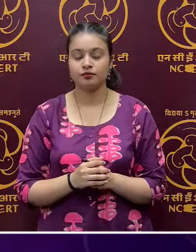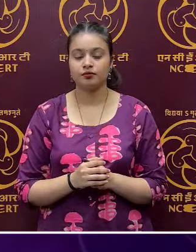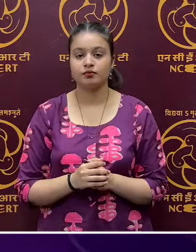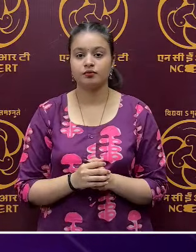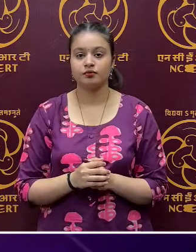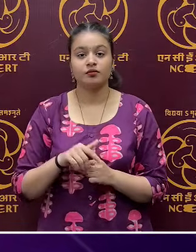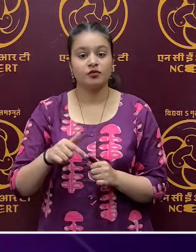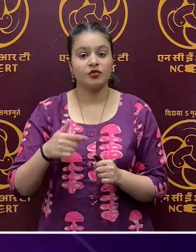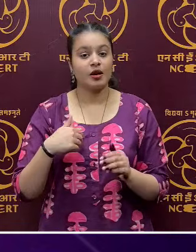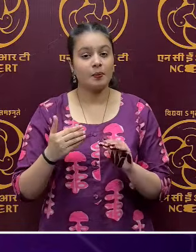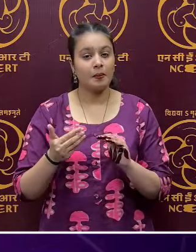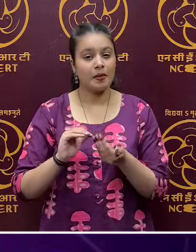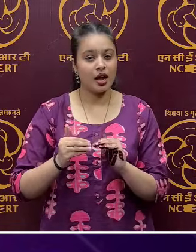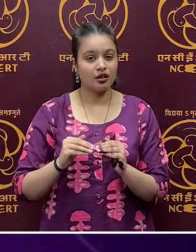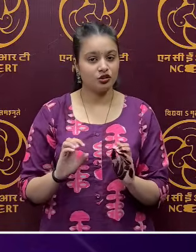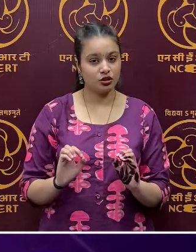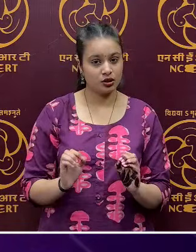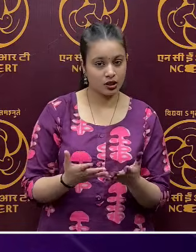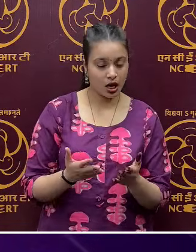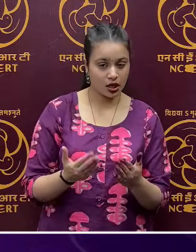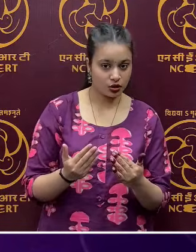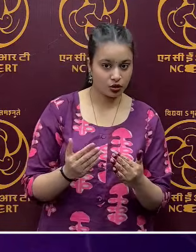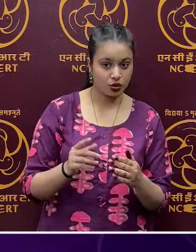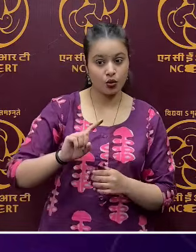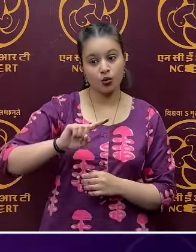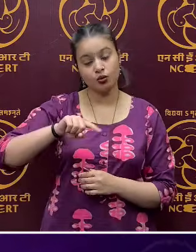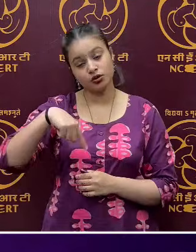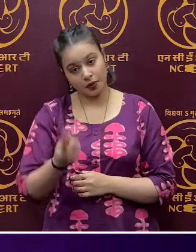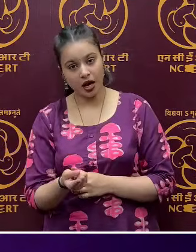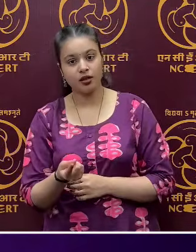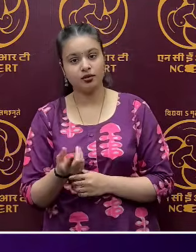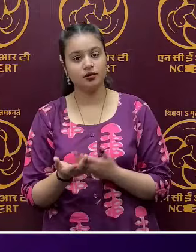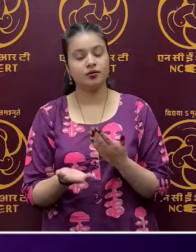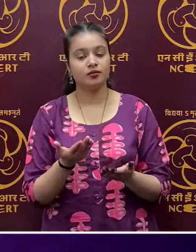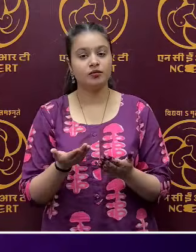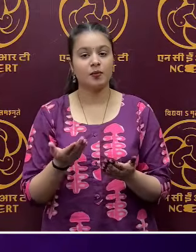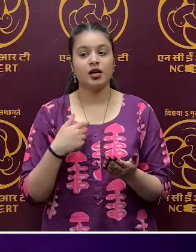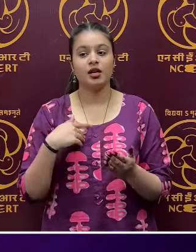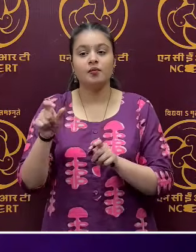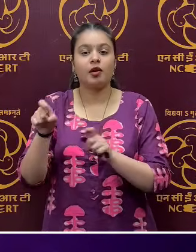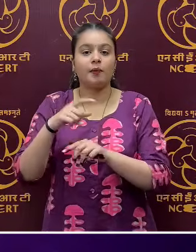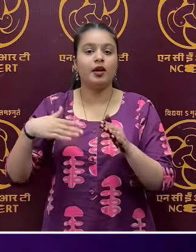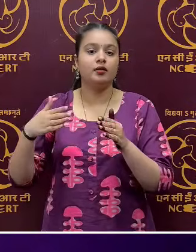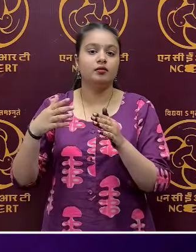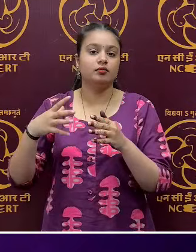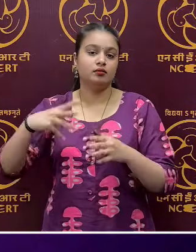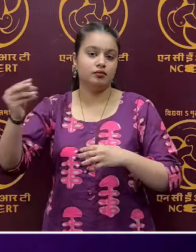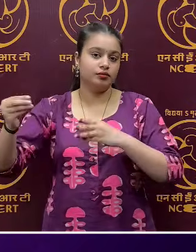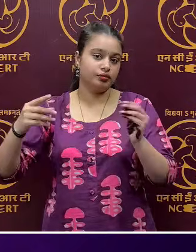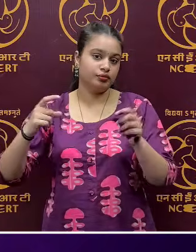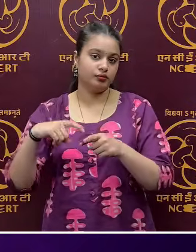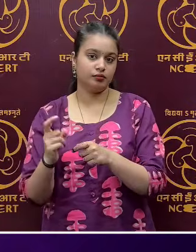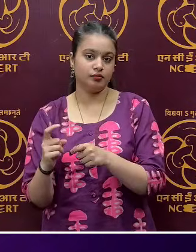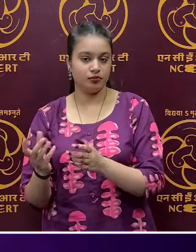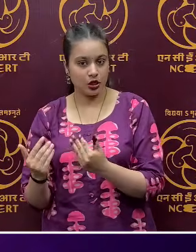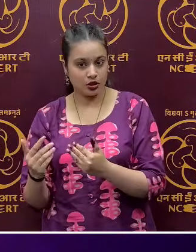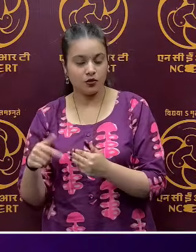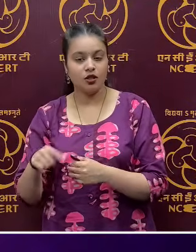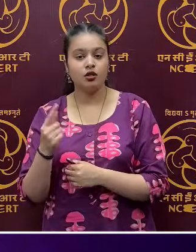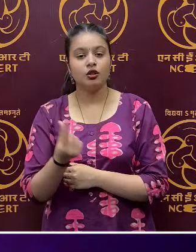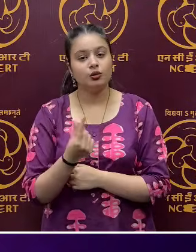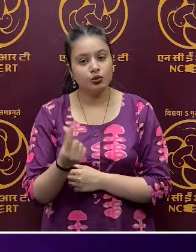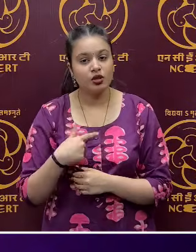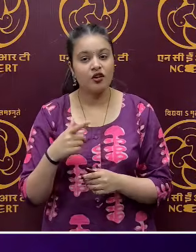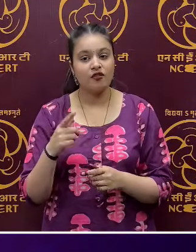match begun than the audiences began to leave. So it is also used in